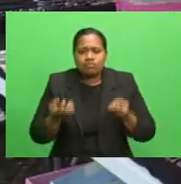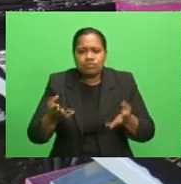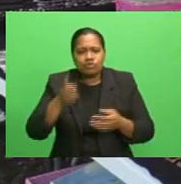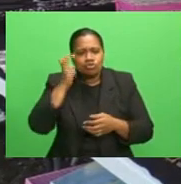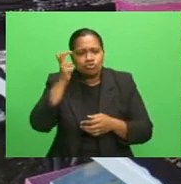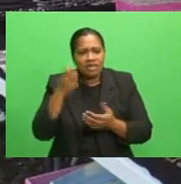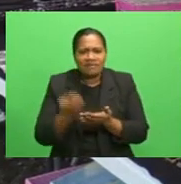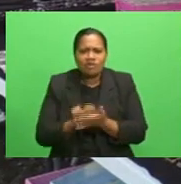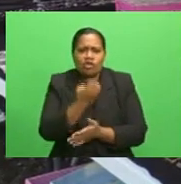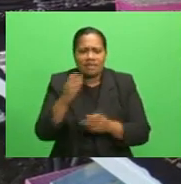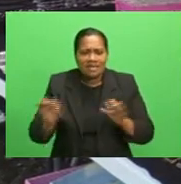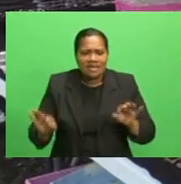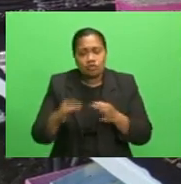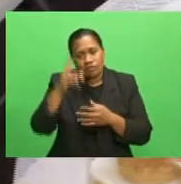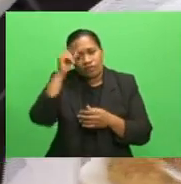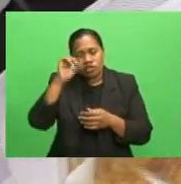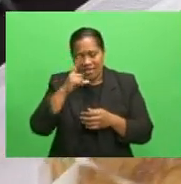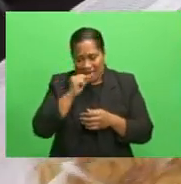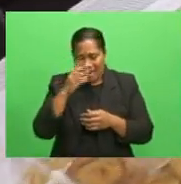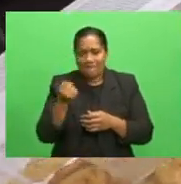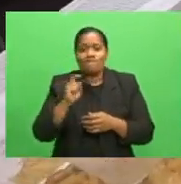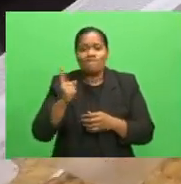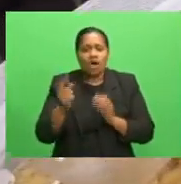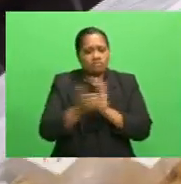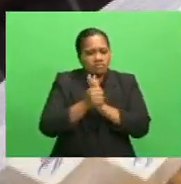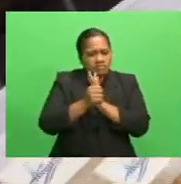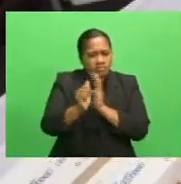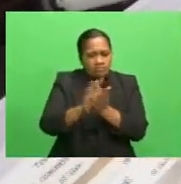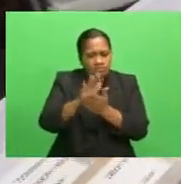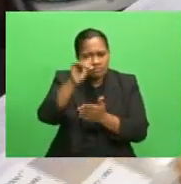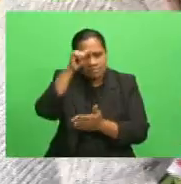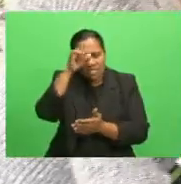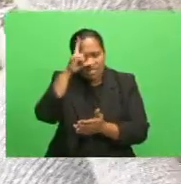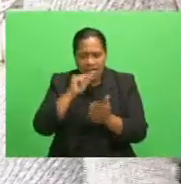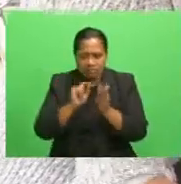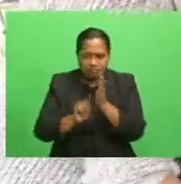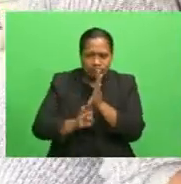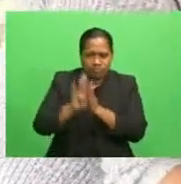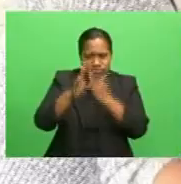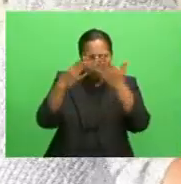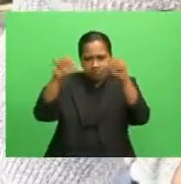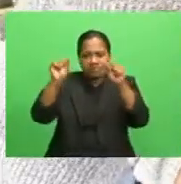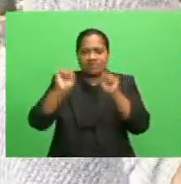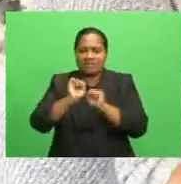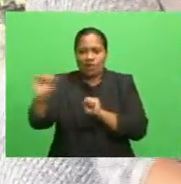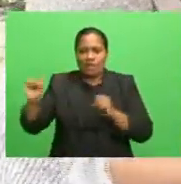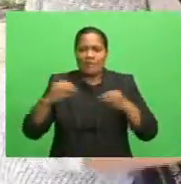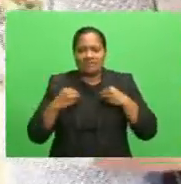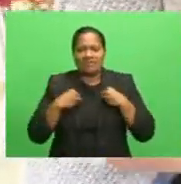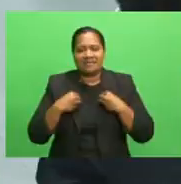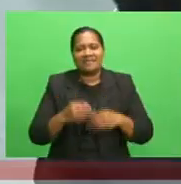the necessary skills and knowledge to succeed in their business. Koroi Tandulala, FBC News.